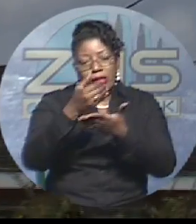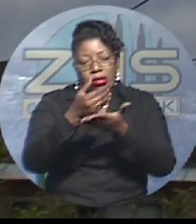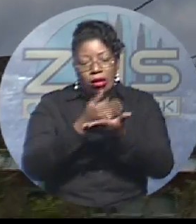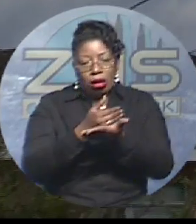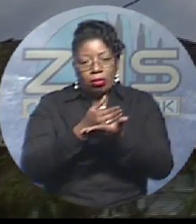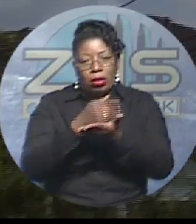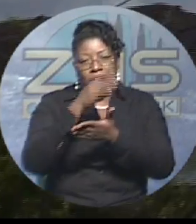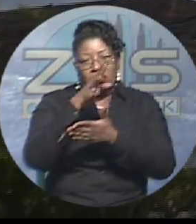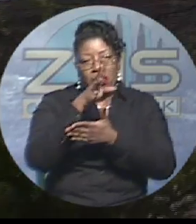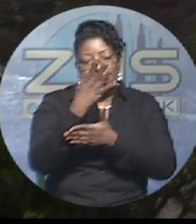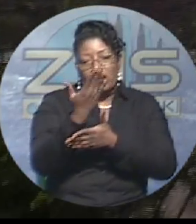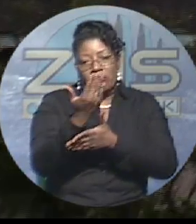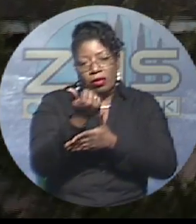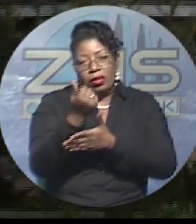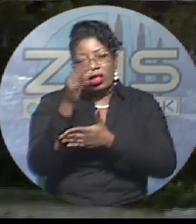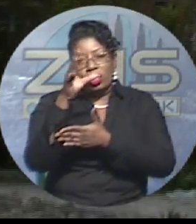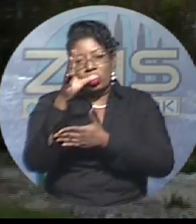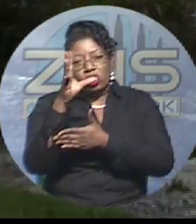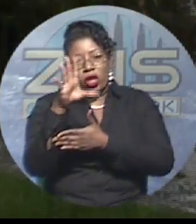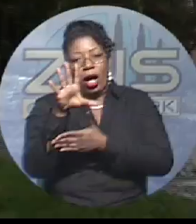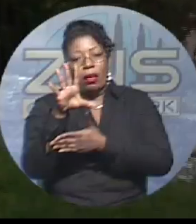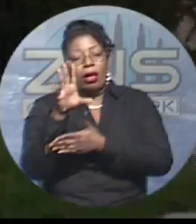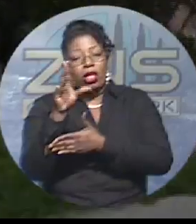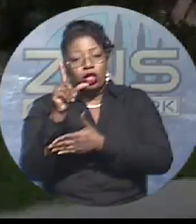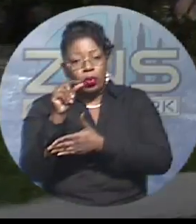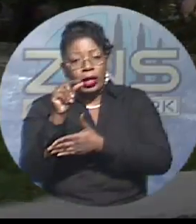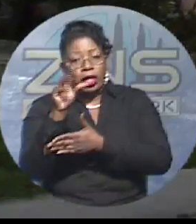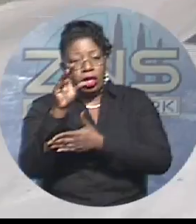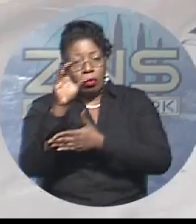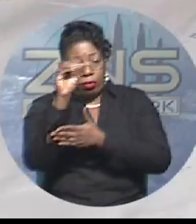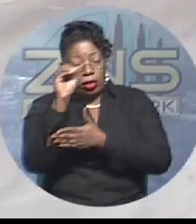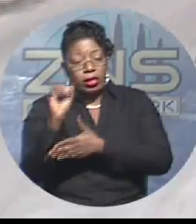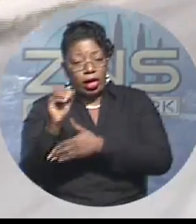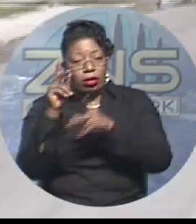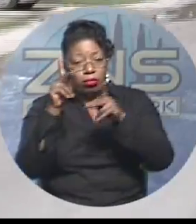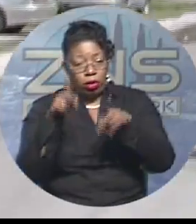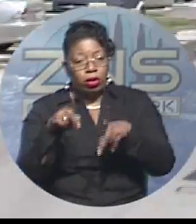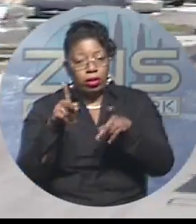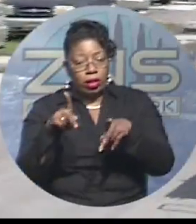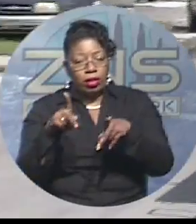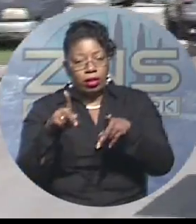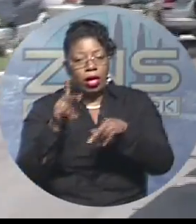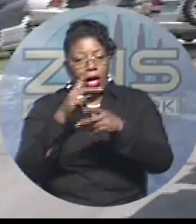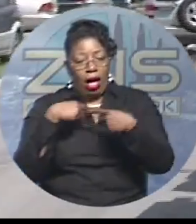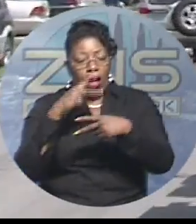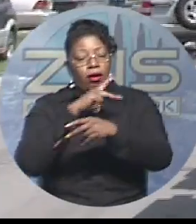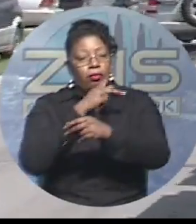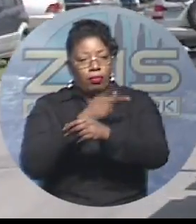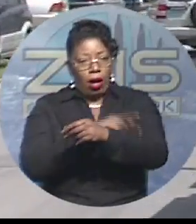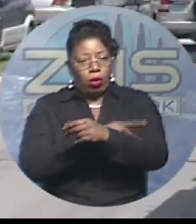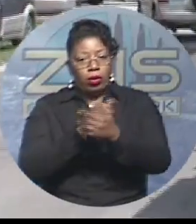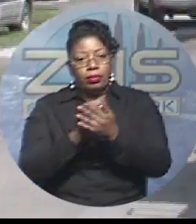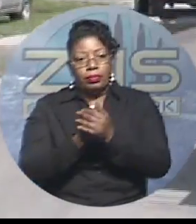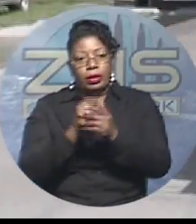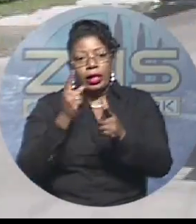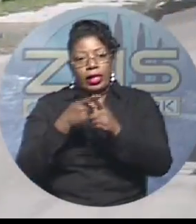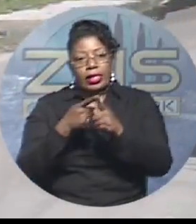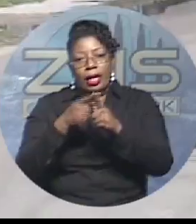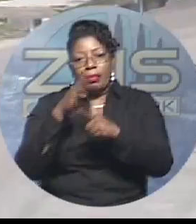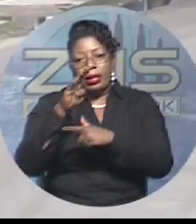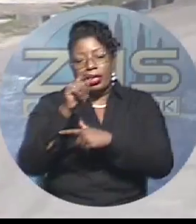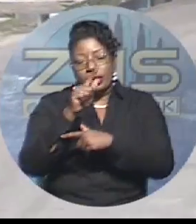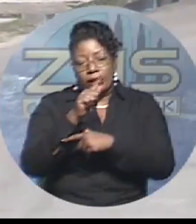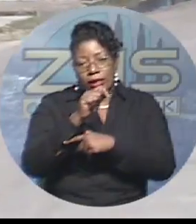to 15 to 20% of customers. Crews have been working 16-hour days, and engineer Craig Knowles says B.P.L is